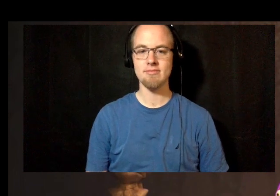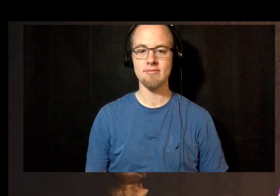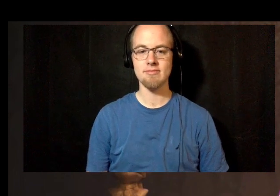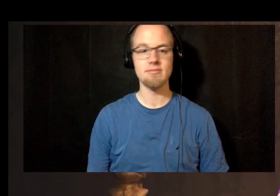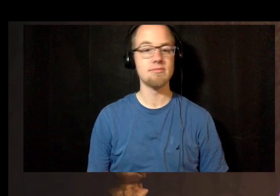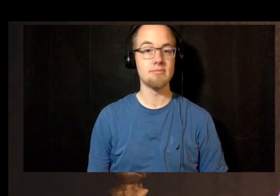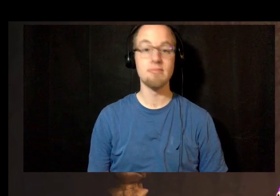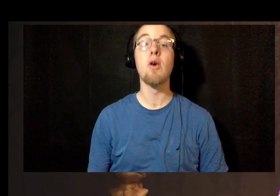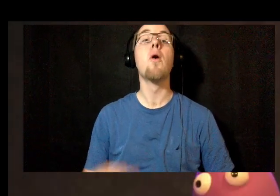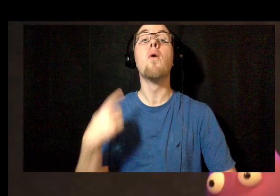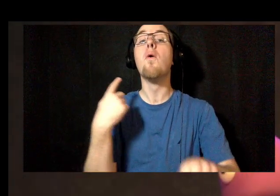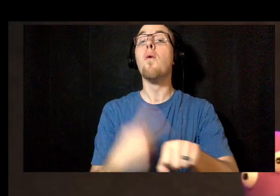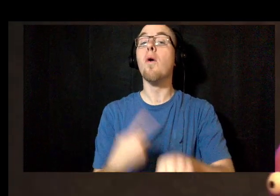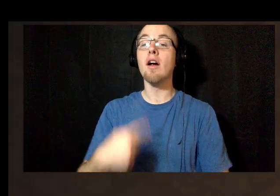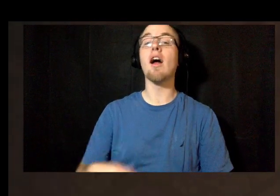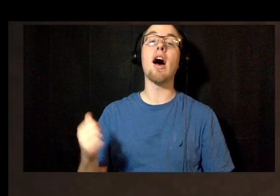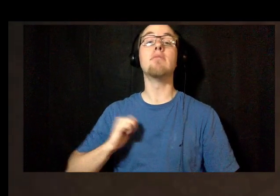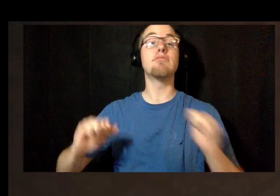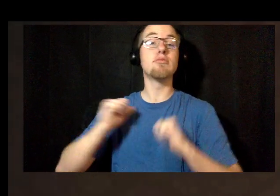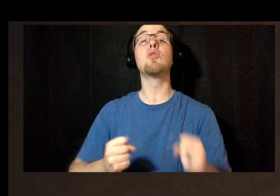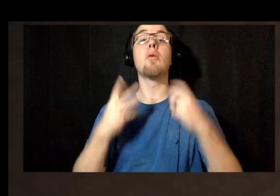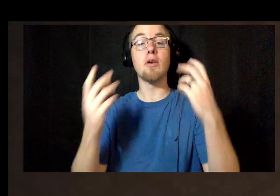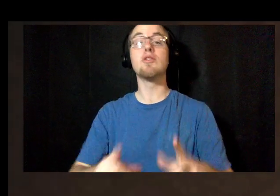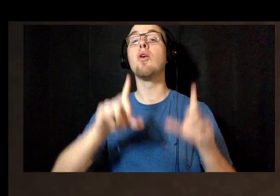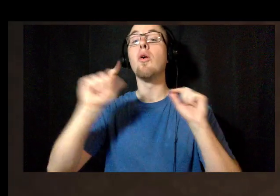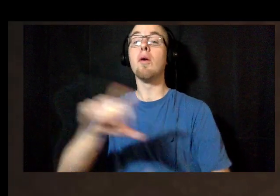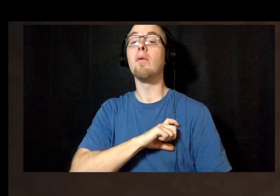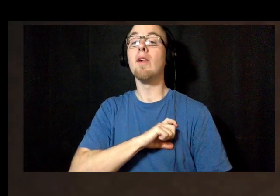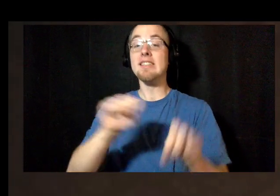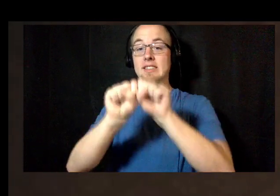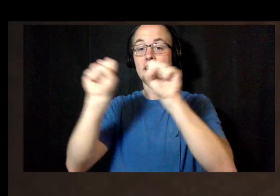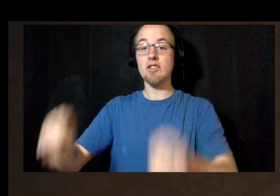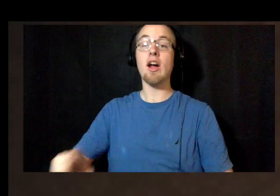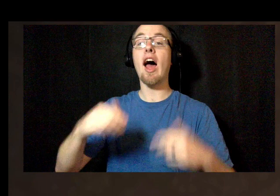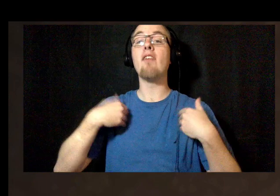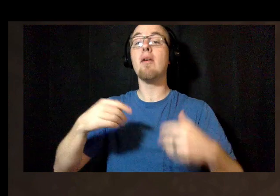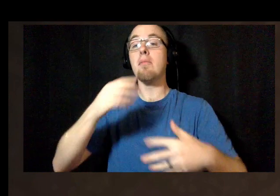I took it so far once, I got taken down the station for a blood test.